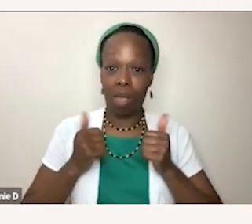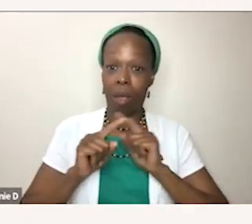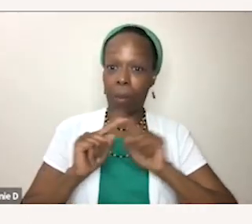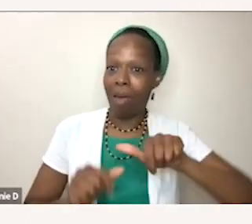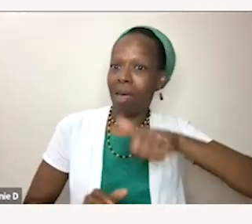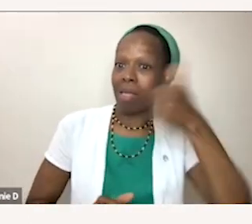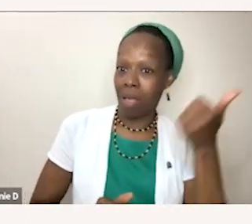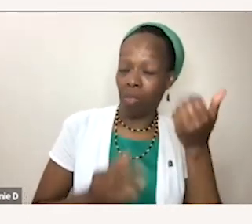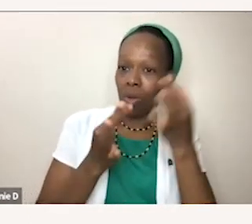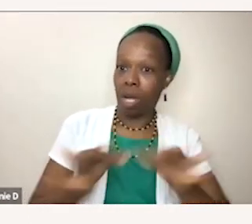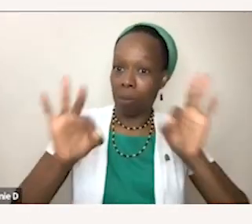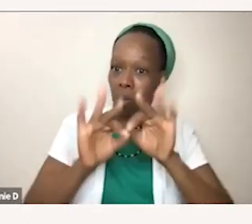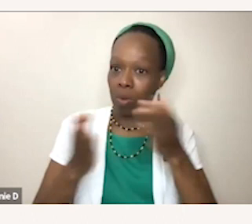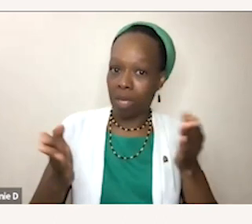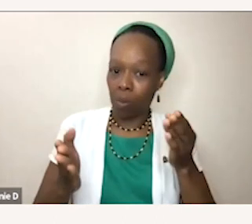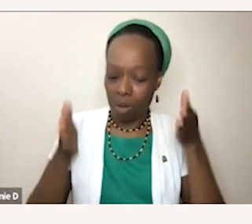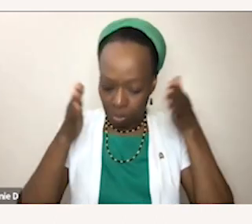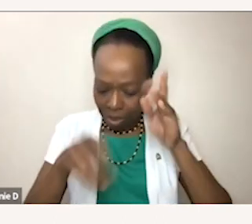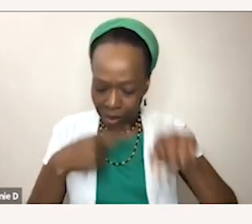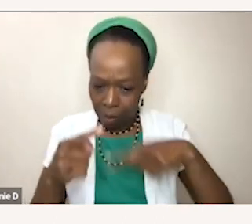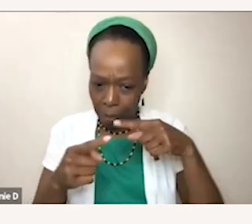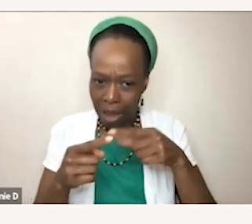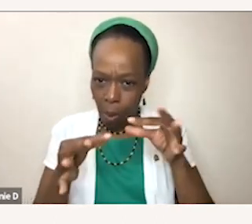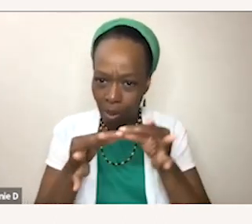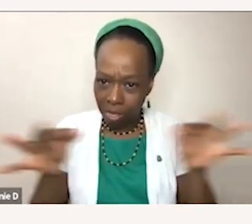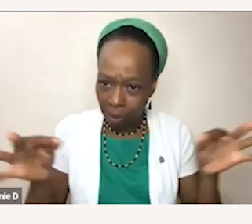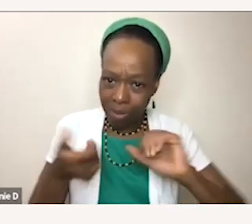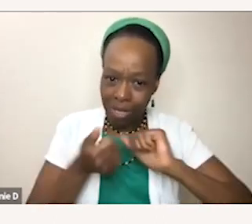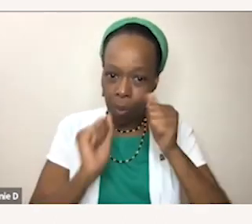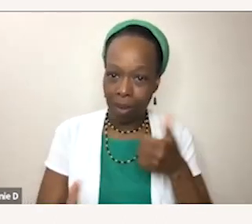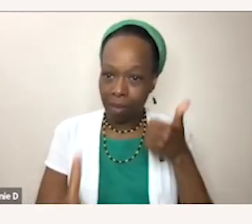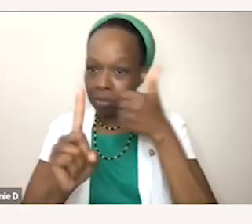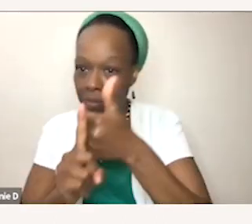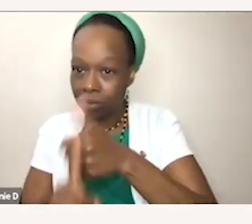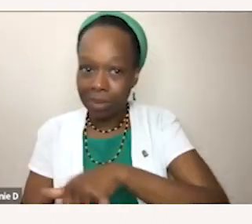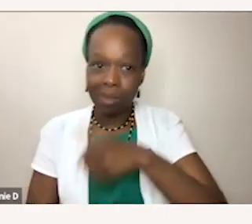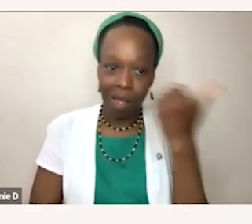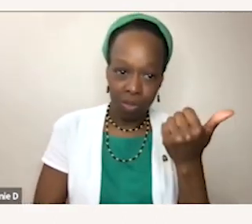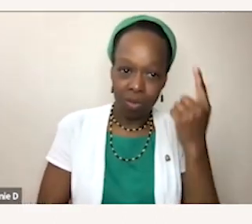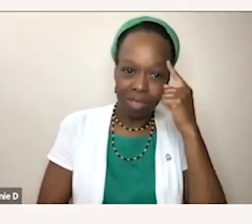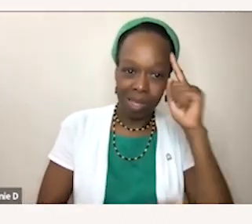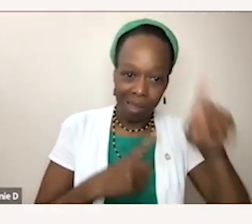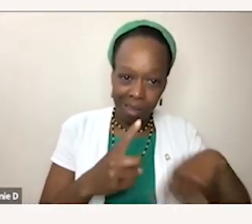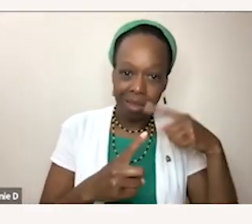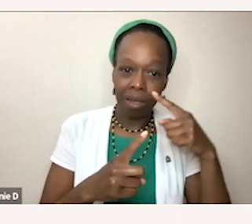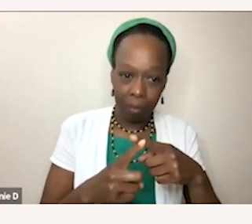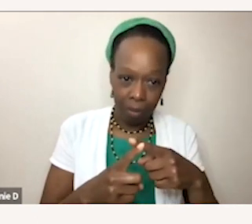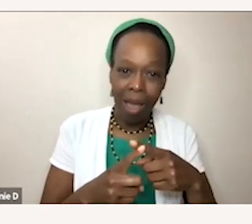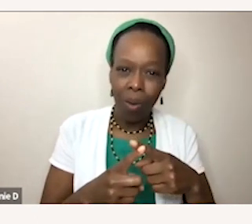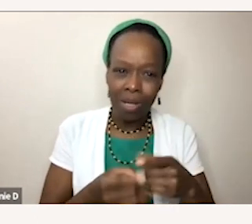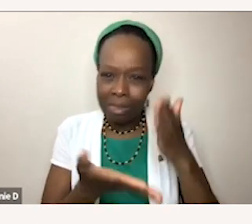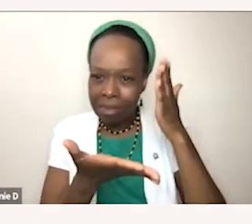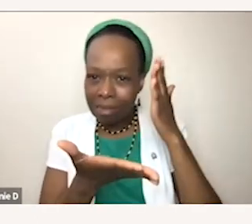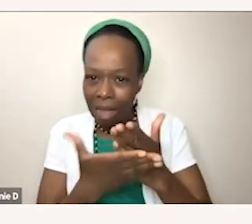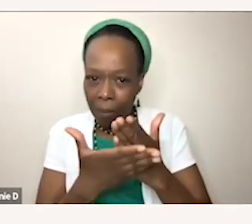important things when we're thinking about language and how it can actually impact others is thinking about ending the expectation of toxic